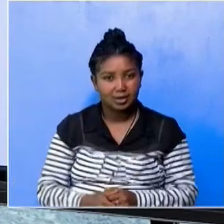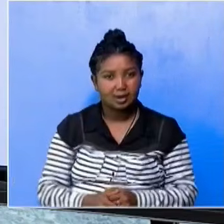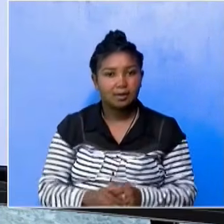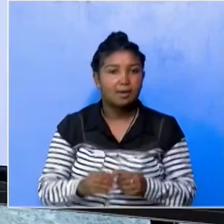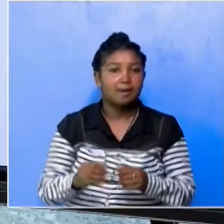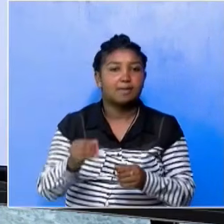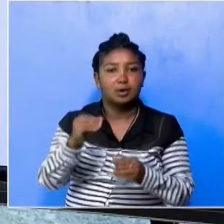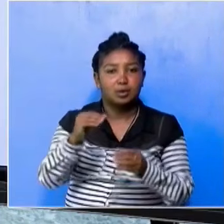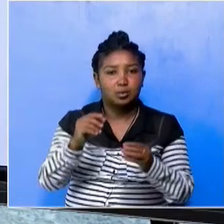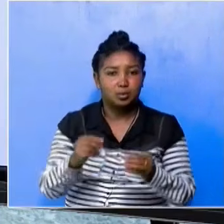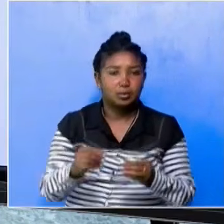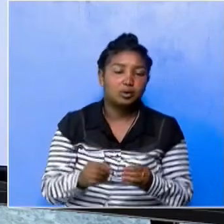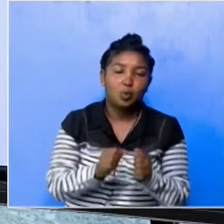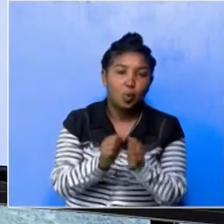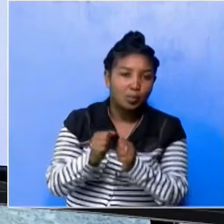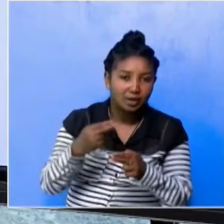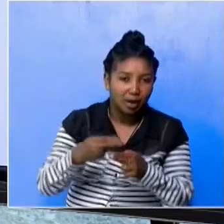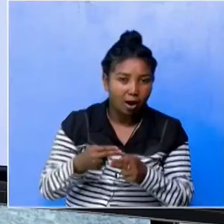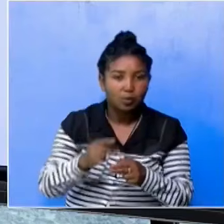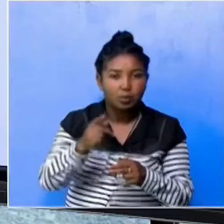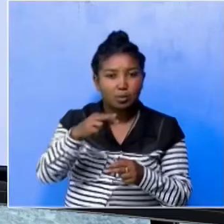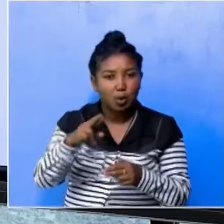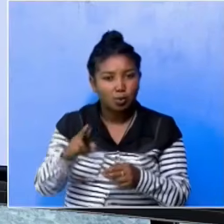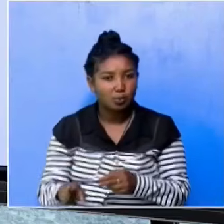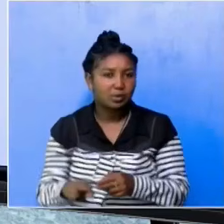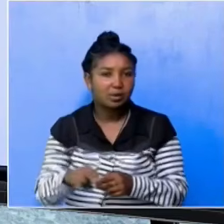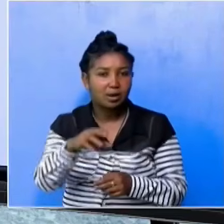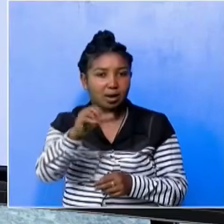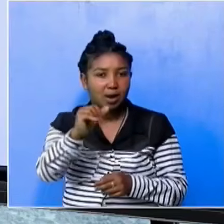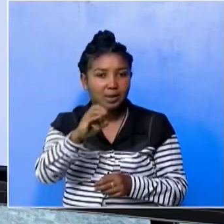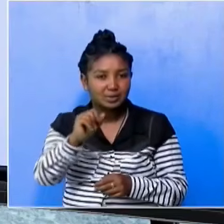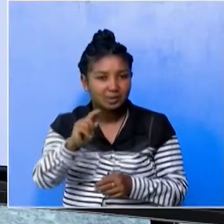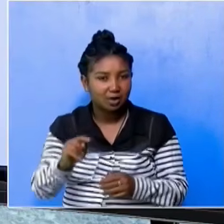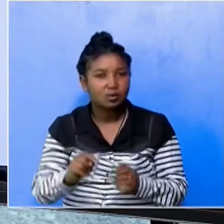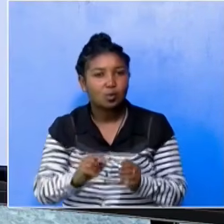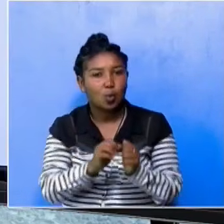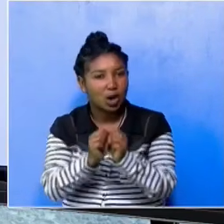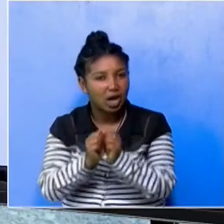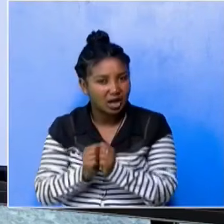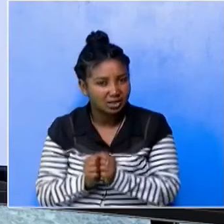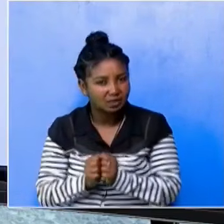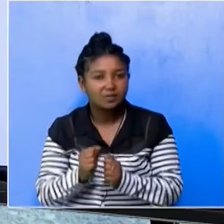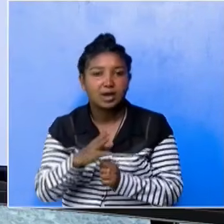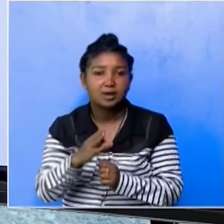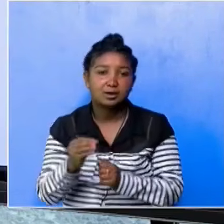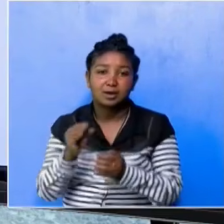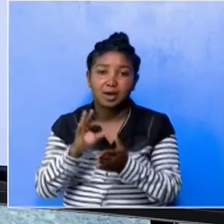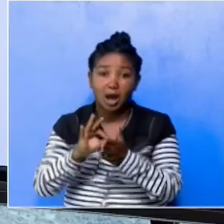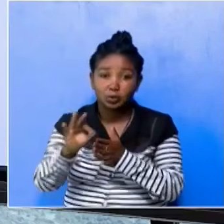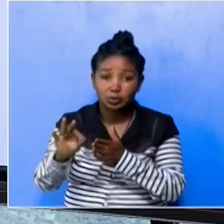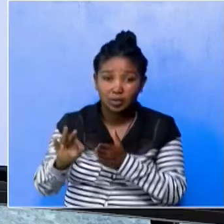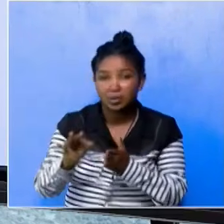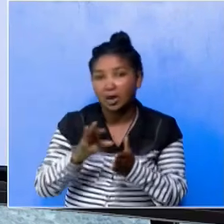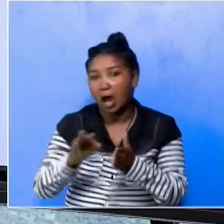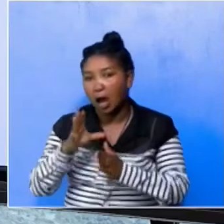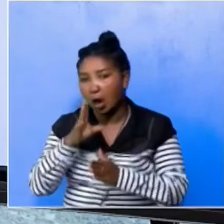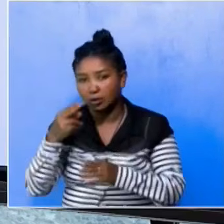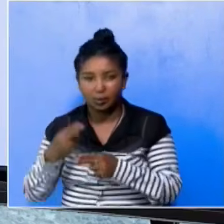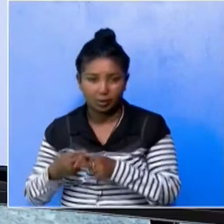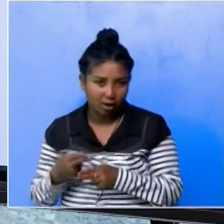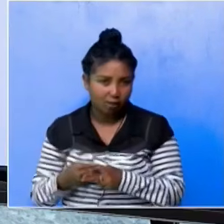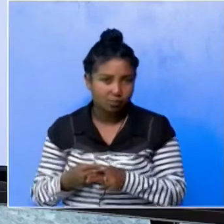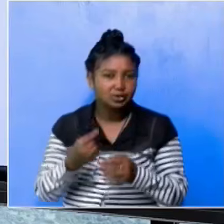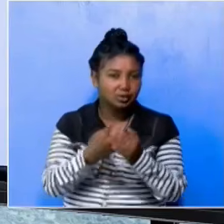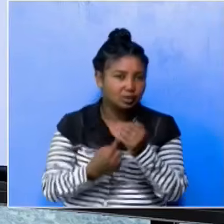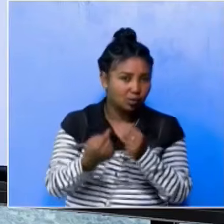Proper noun, common noun, abstract noun, collective noun, and also maybe countable noun, uncountable noun,